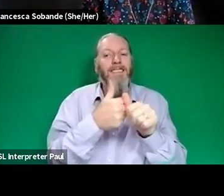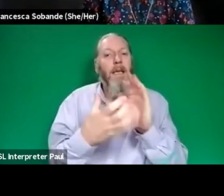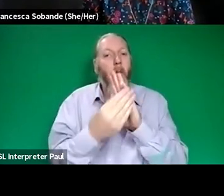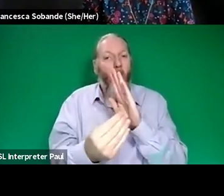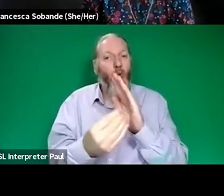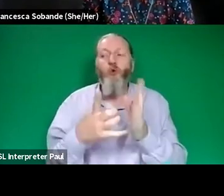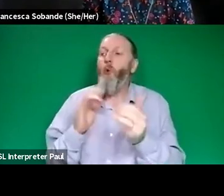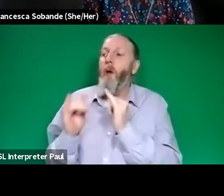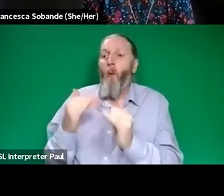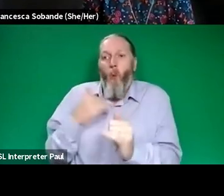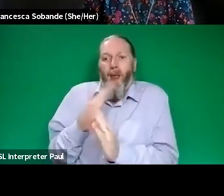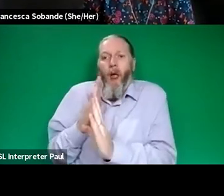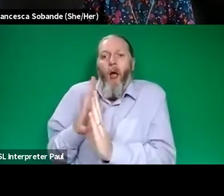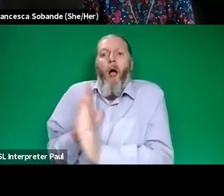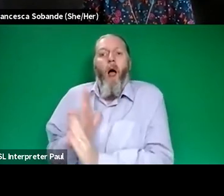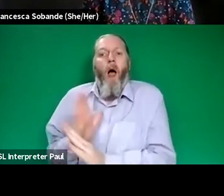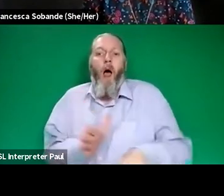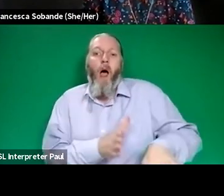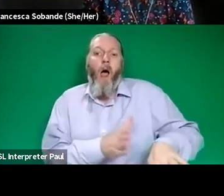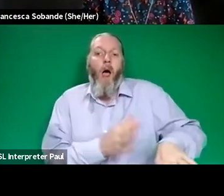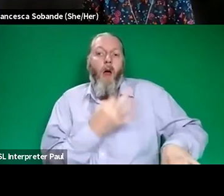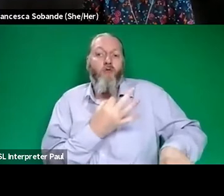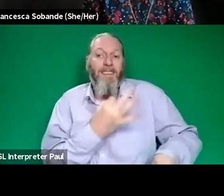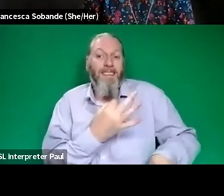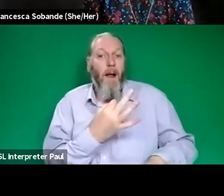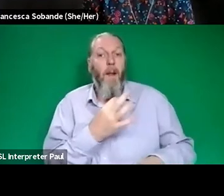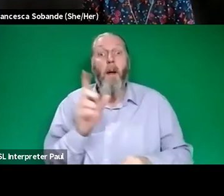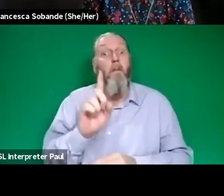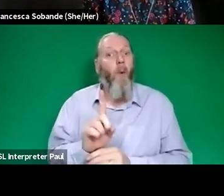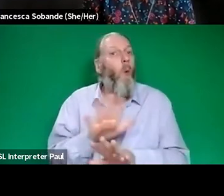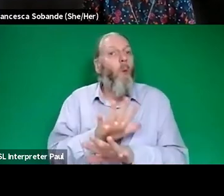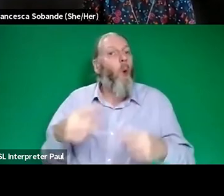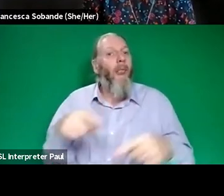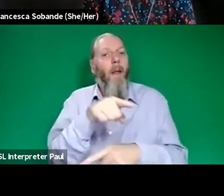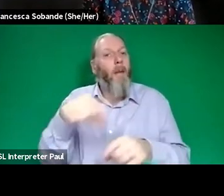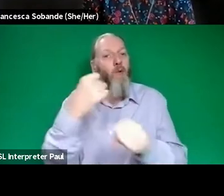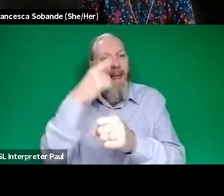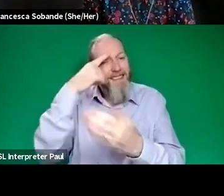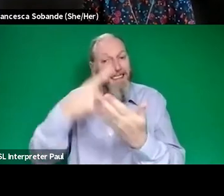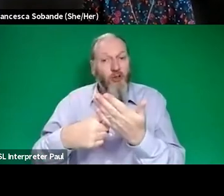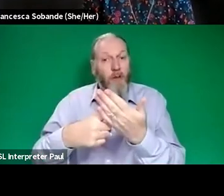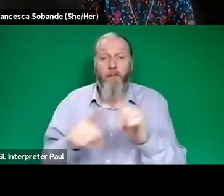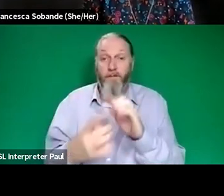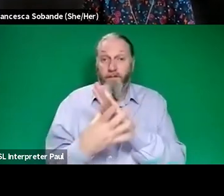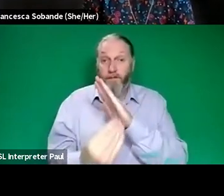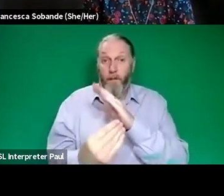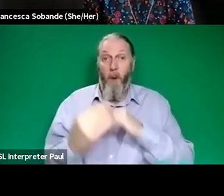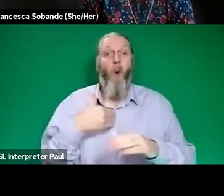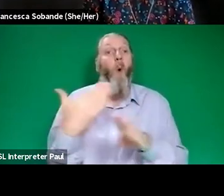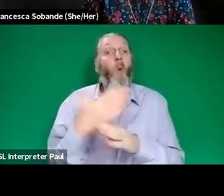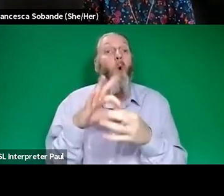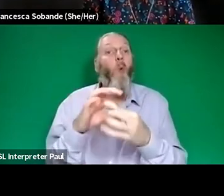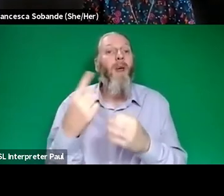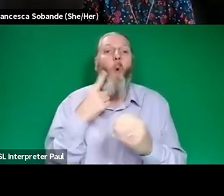for themselves. So I've worked, for example, with homelessness charities where we've had homeless people negotiating directly with power